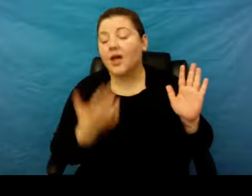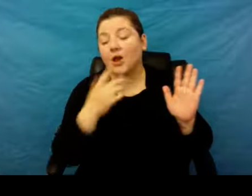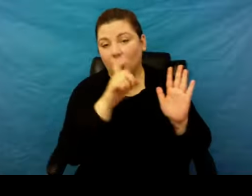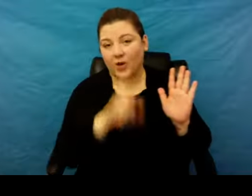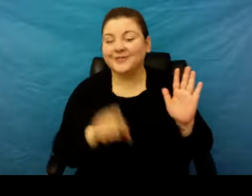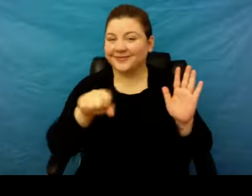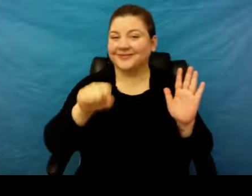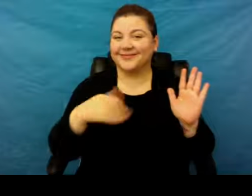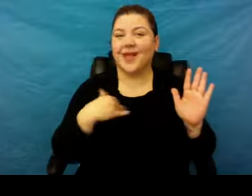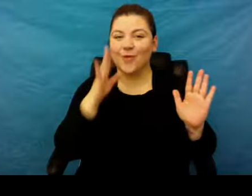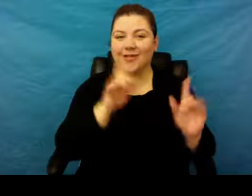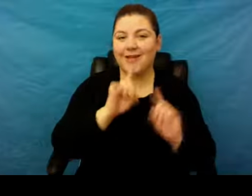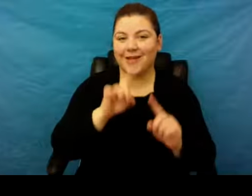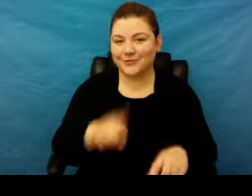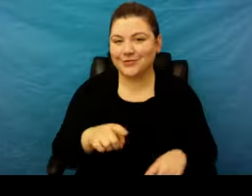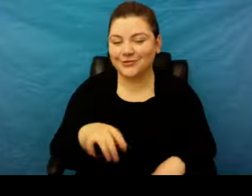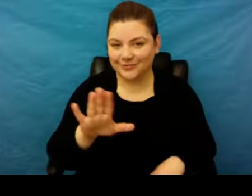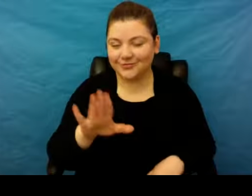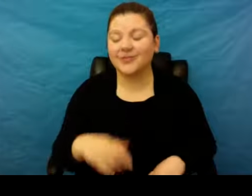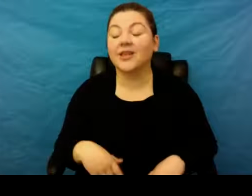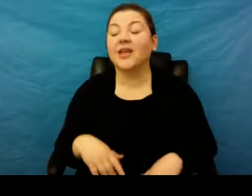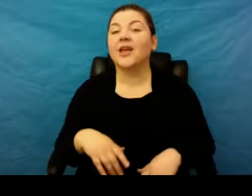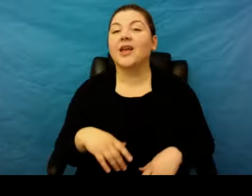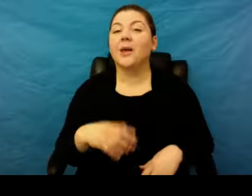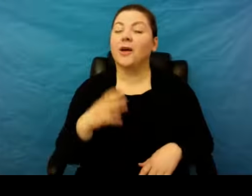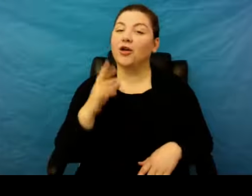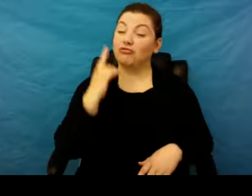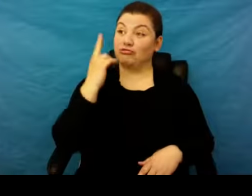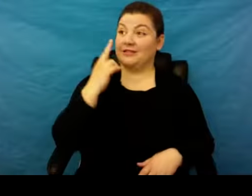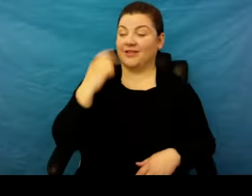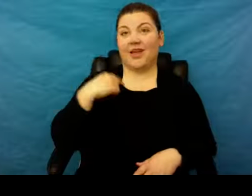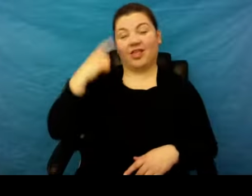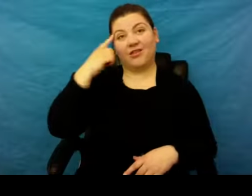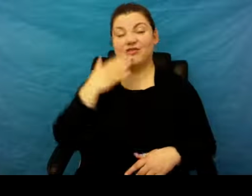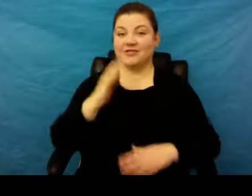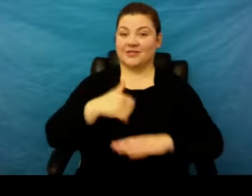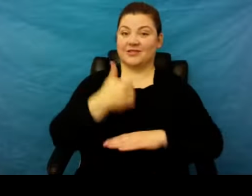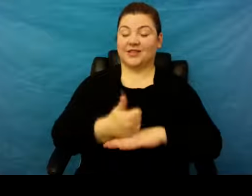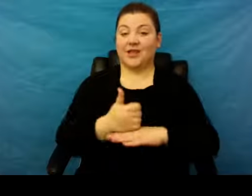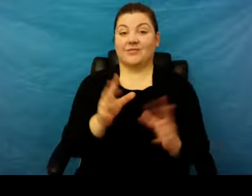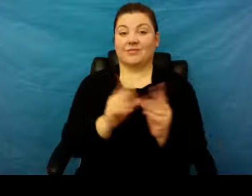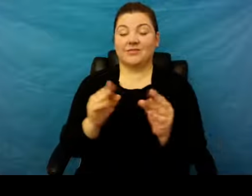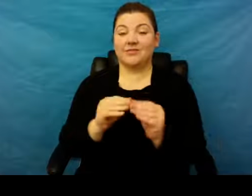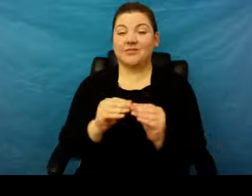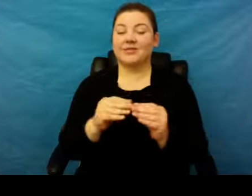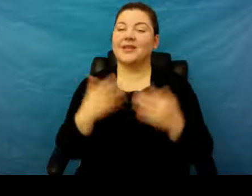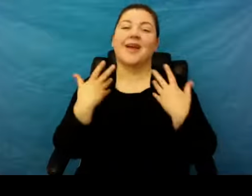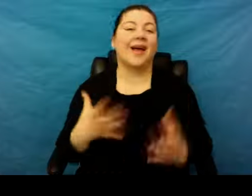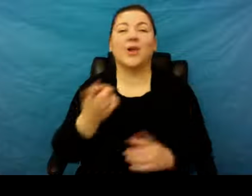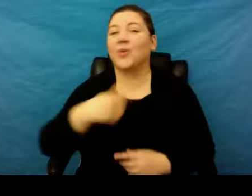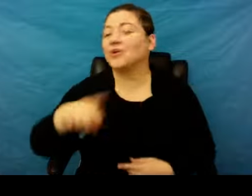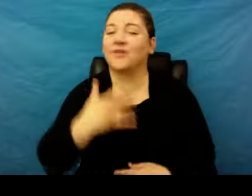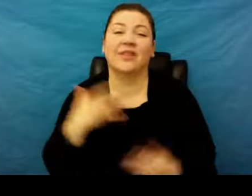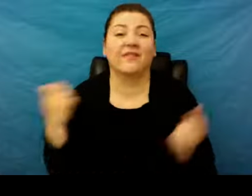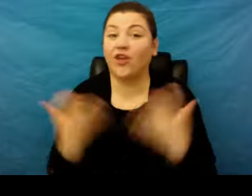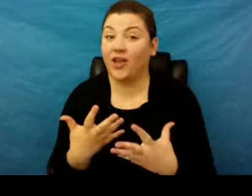have. But the reason I want to have this call is because I don't want you guys to be scared. We're 3 months into